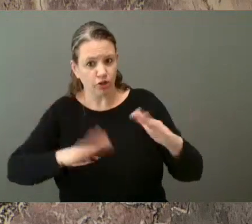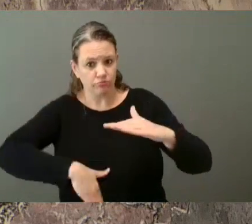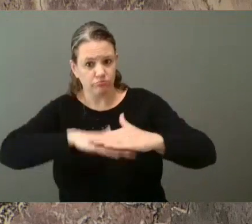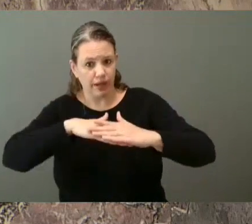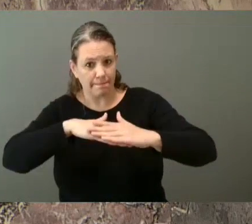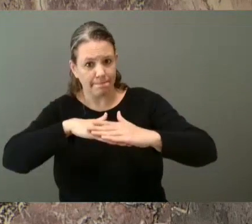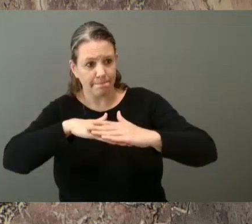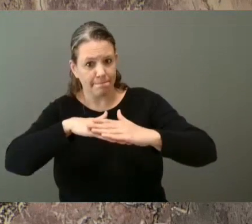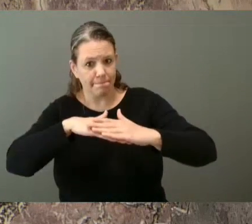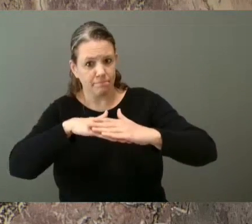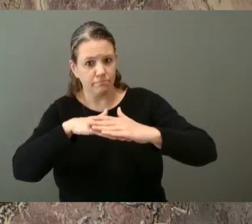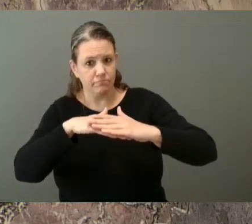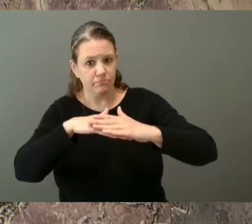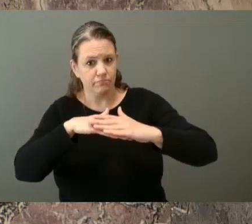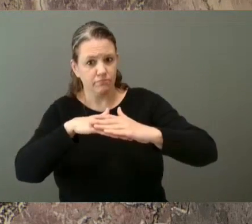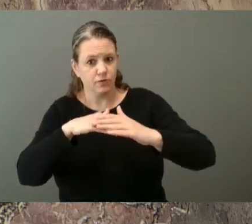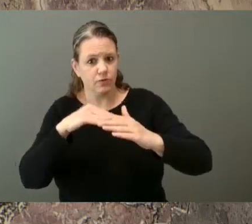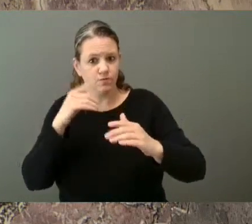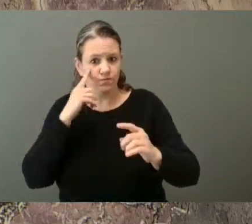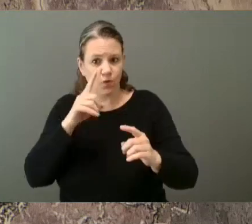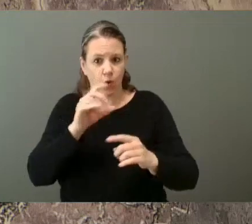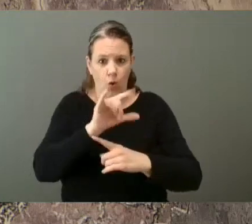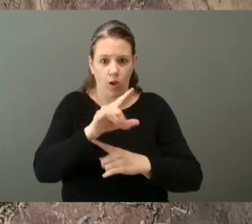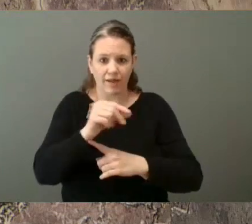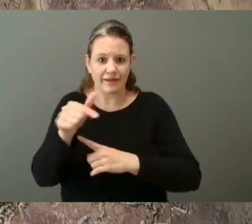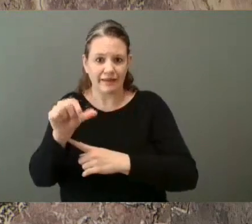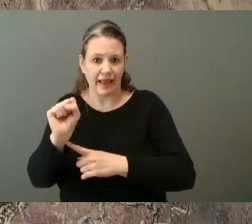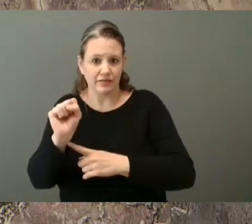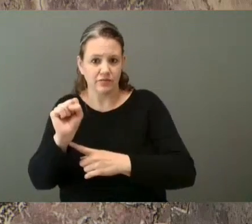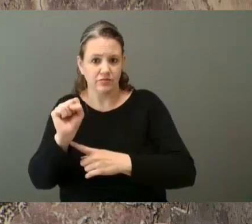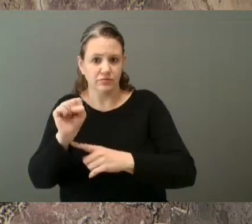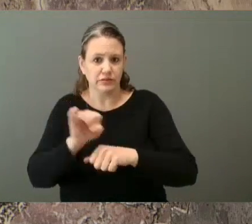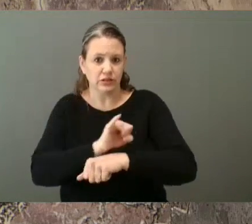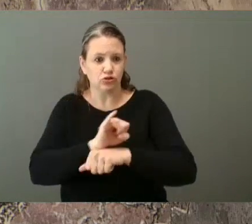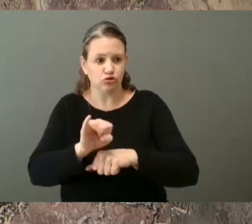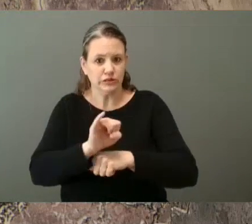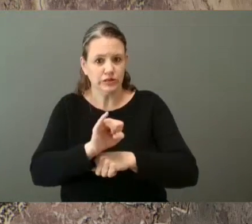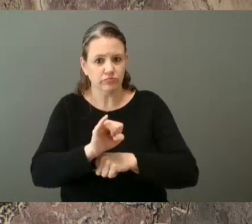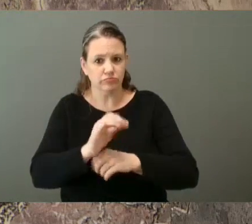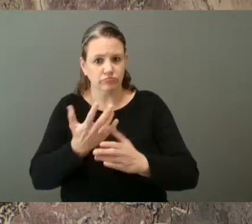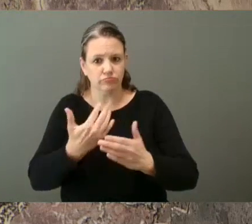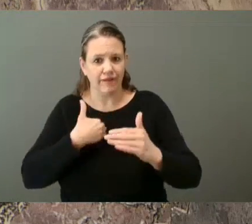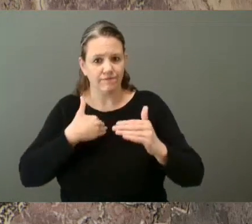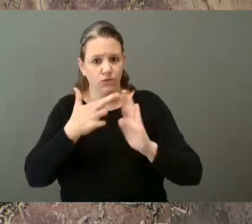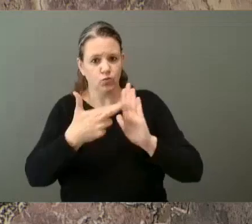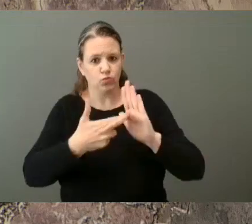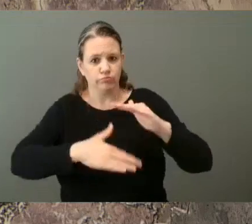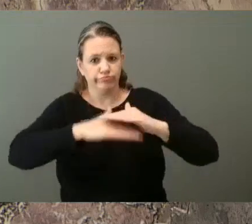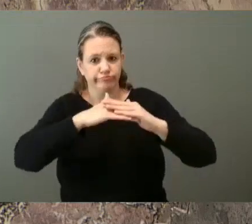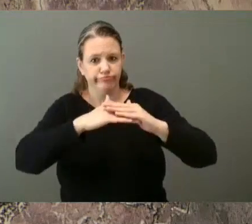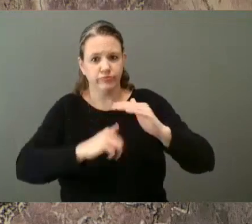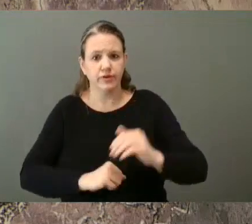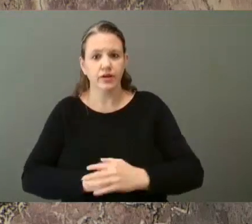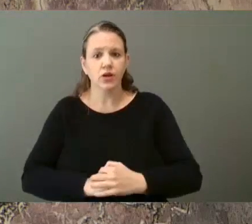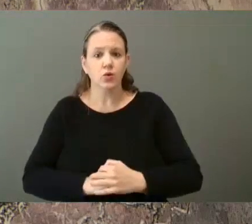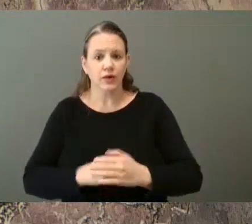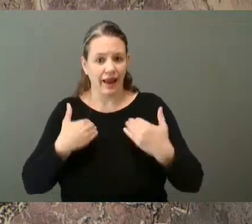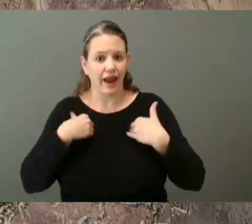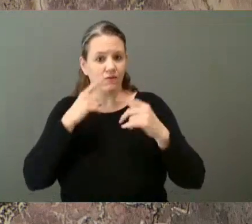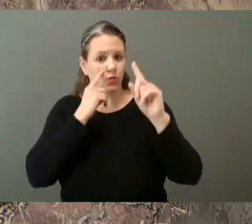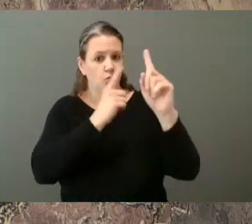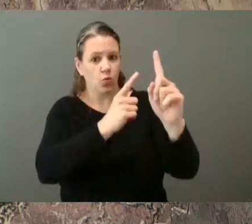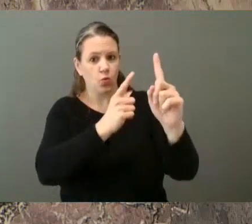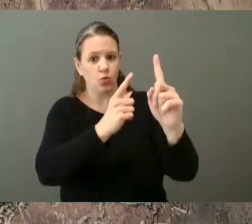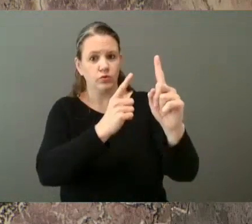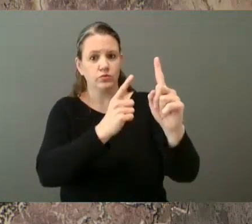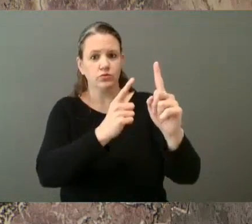have ambitious but achievable methane reduction targets, and we're in fact ahead of the schedule